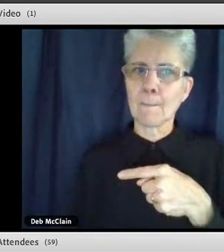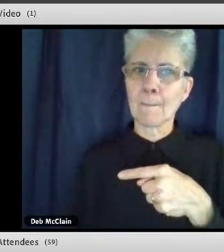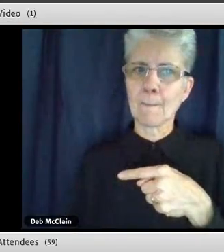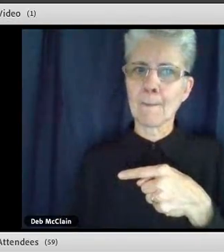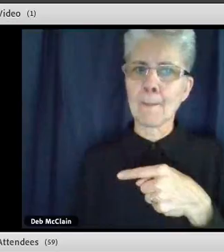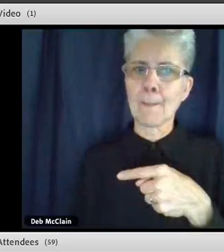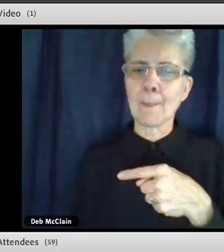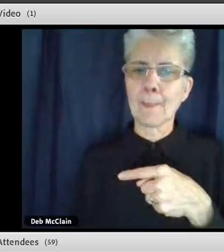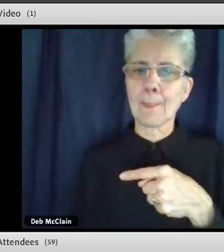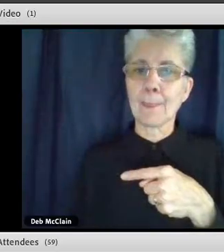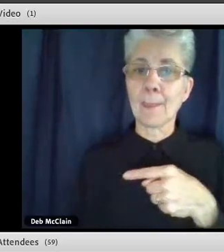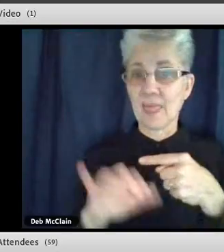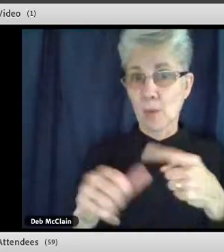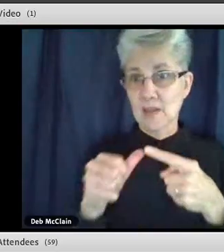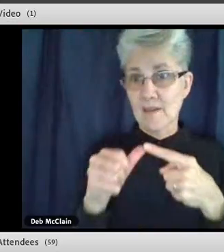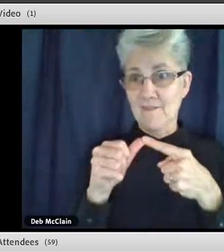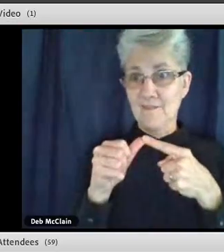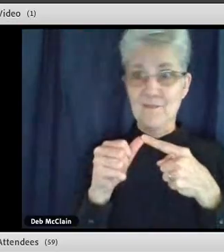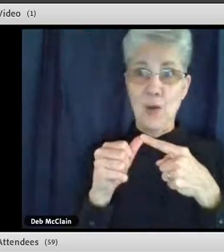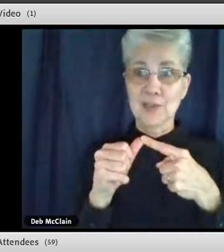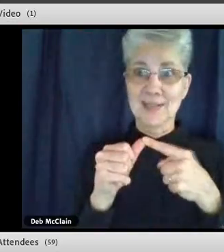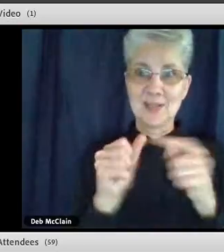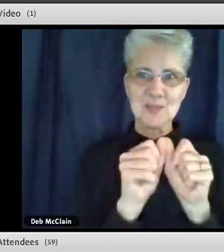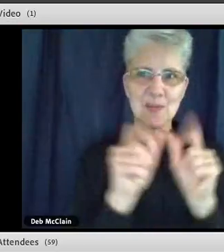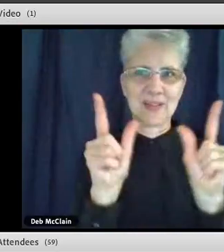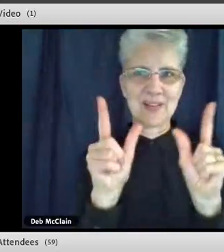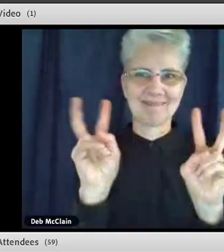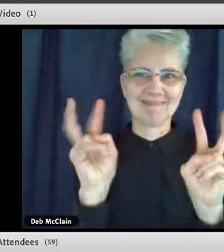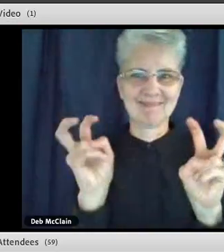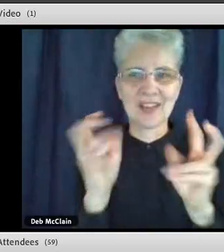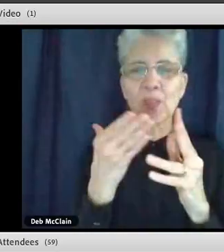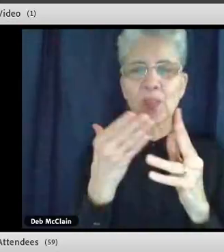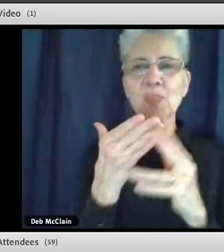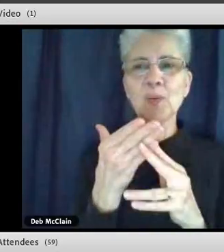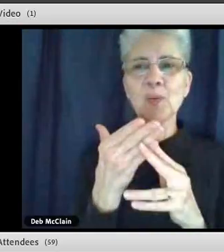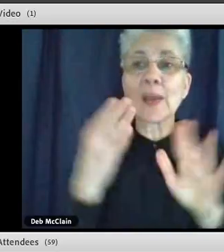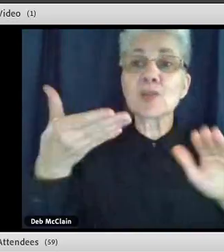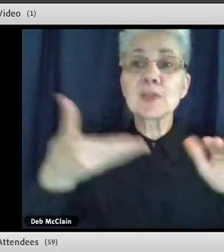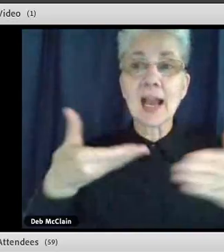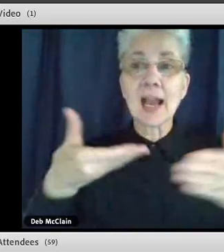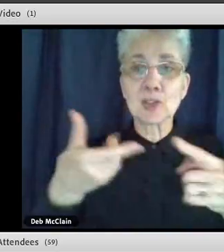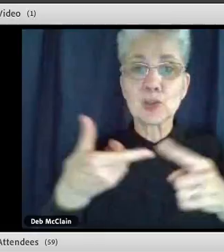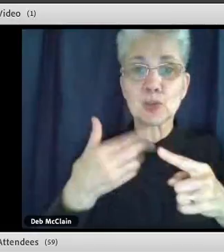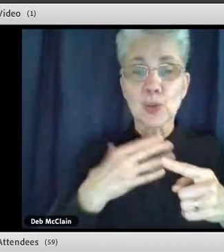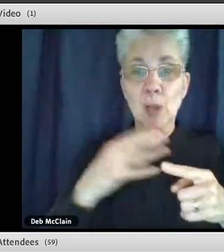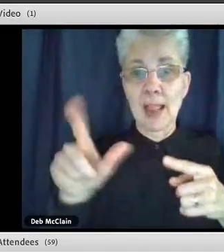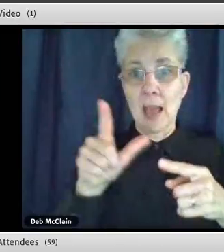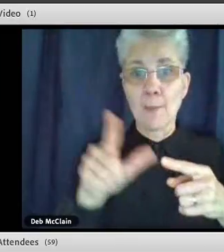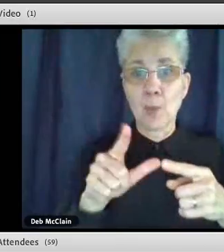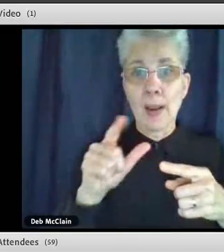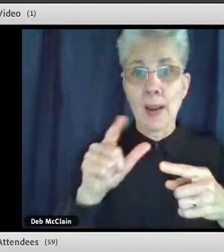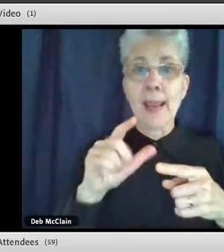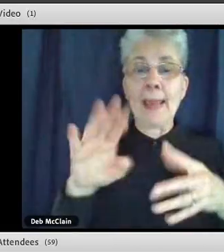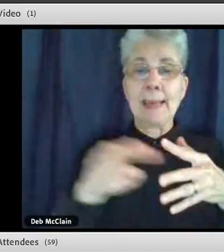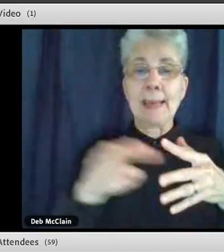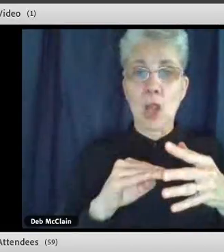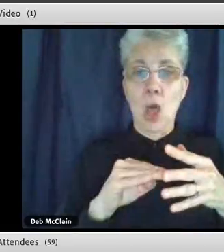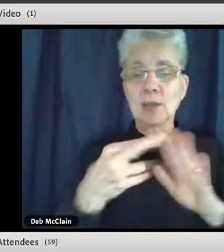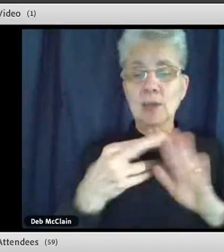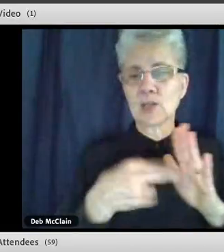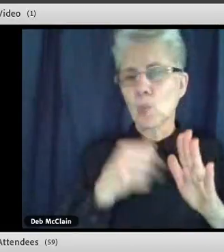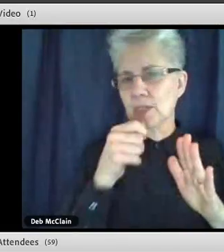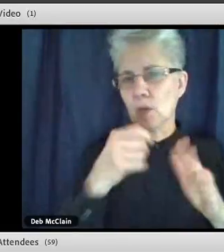that was our first journey through the introduction to library catalog standards. We don't really have,